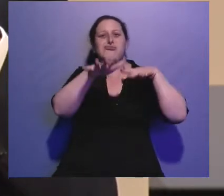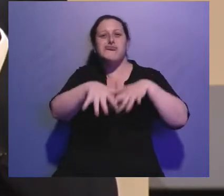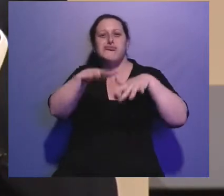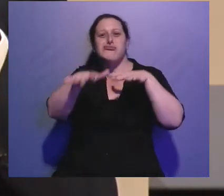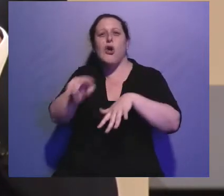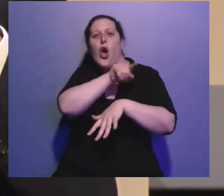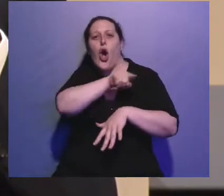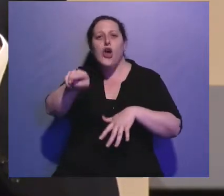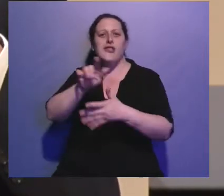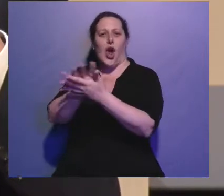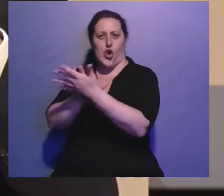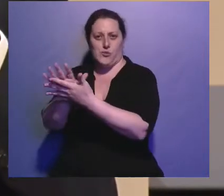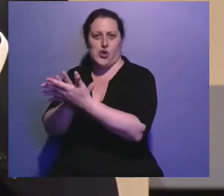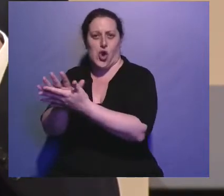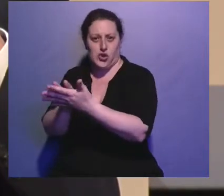of people